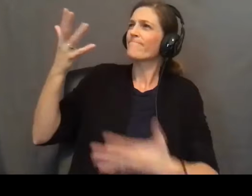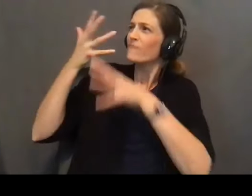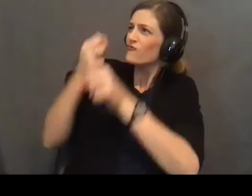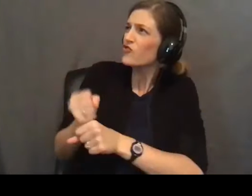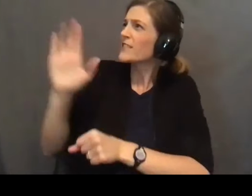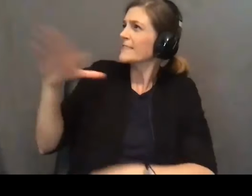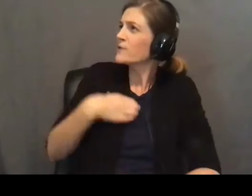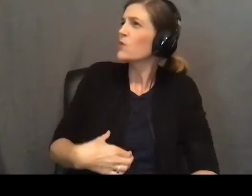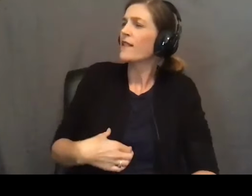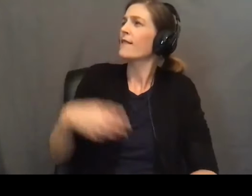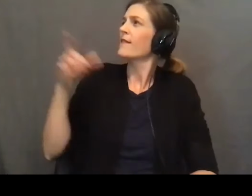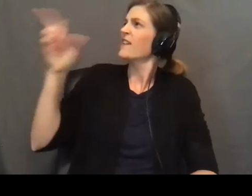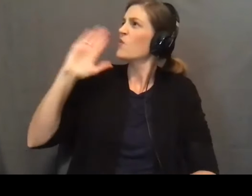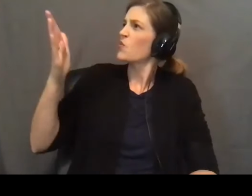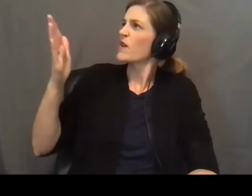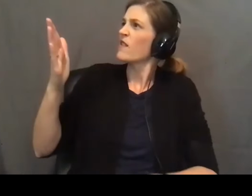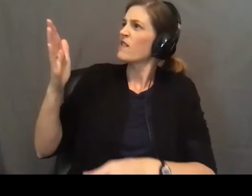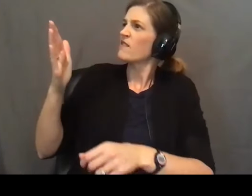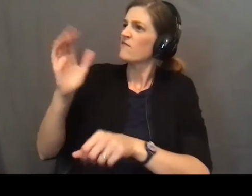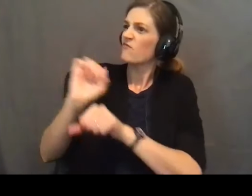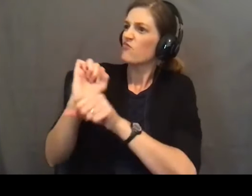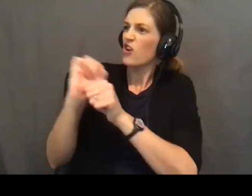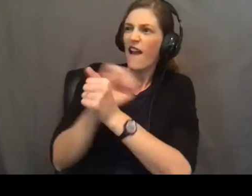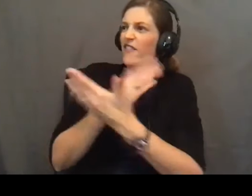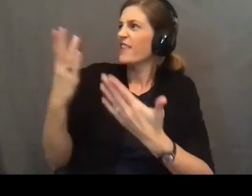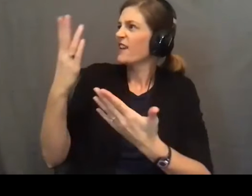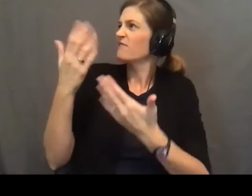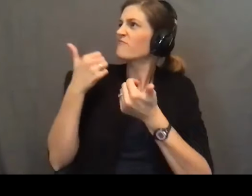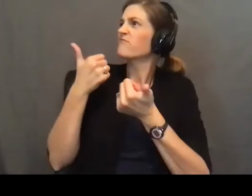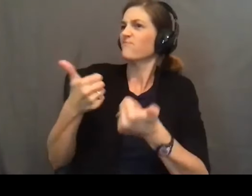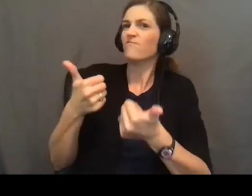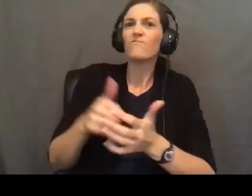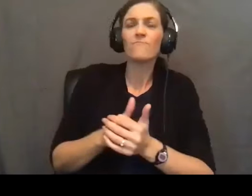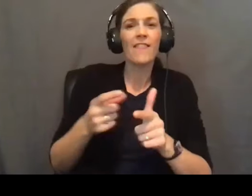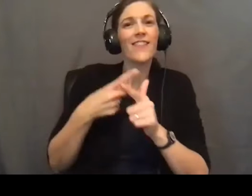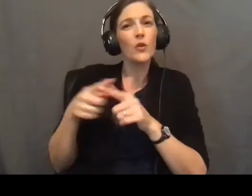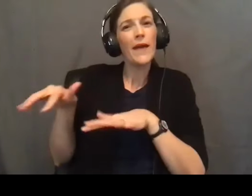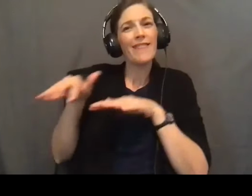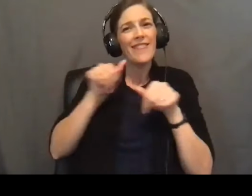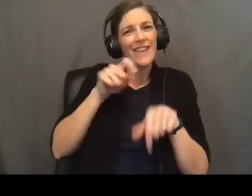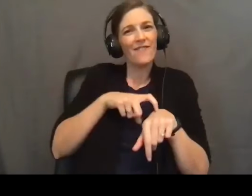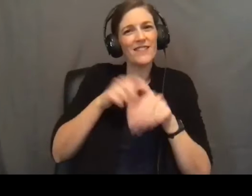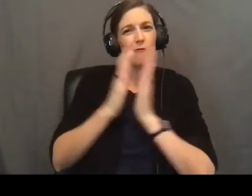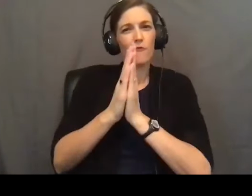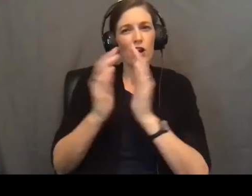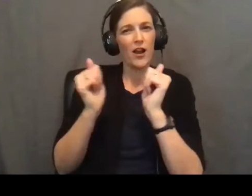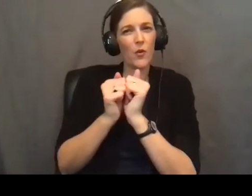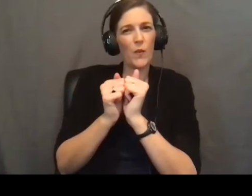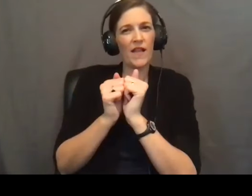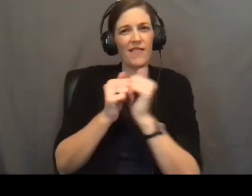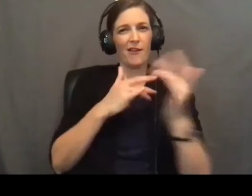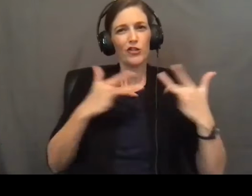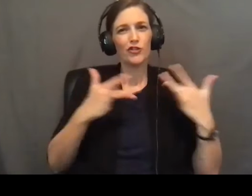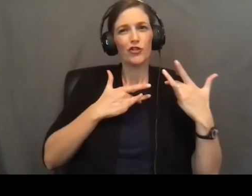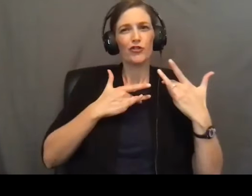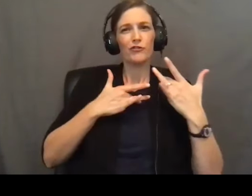will work things out for your good, then you can walk away from that time of prayer with your anxieties cast